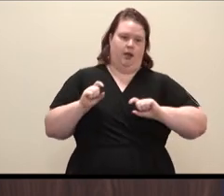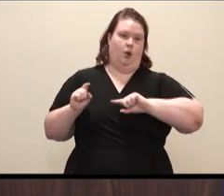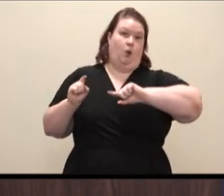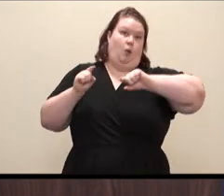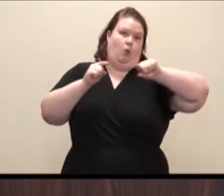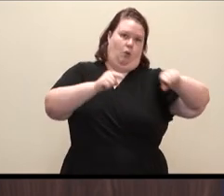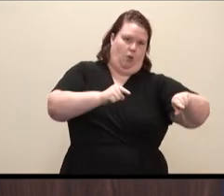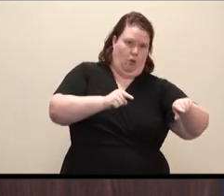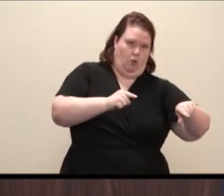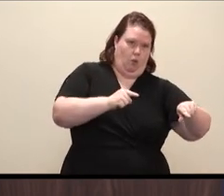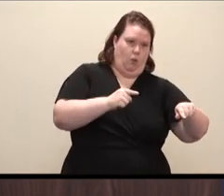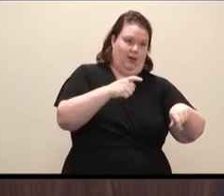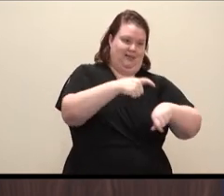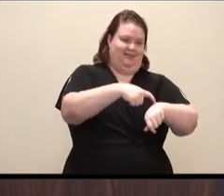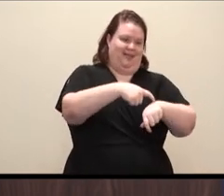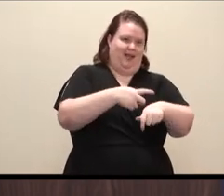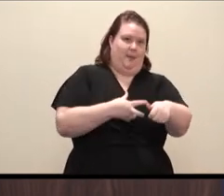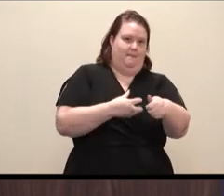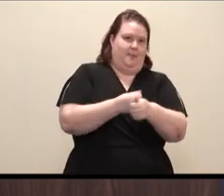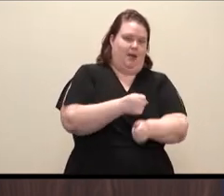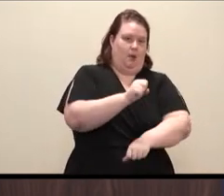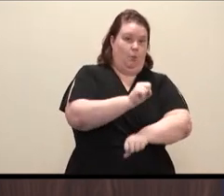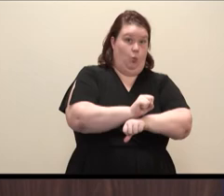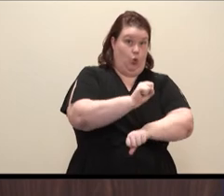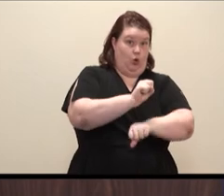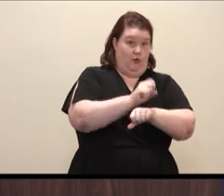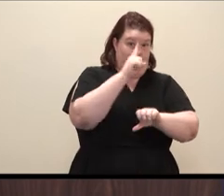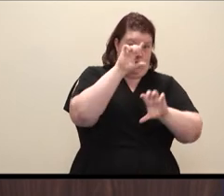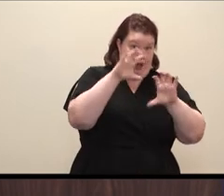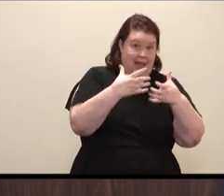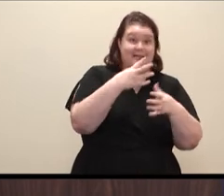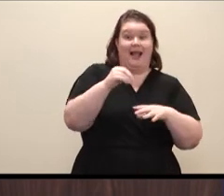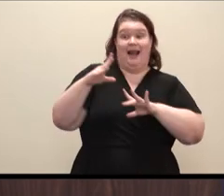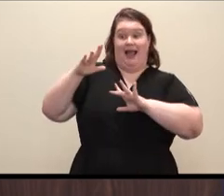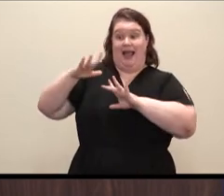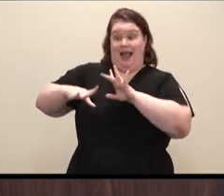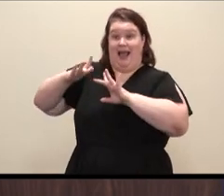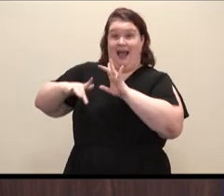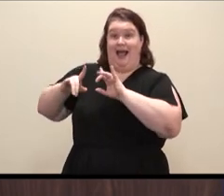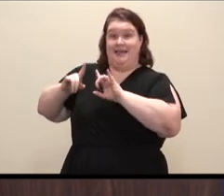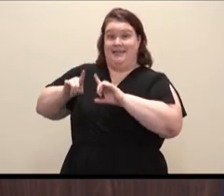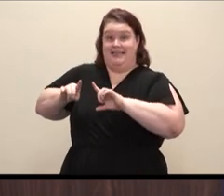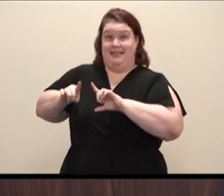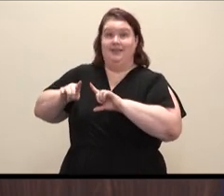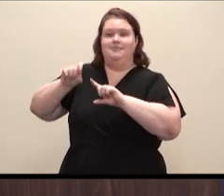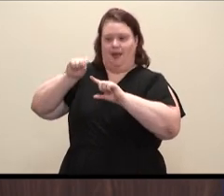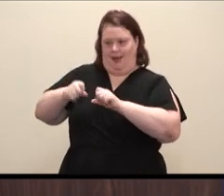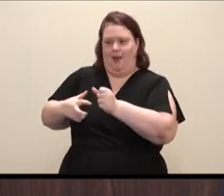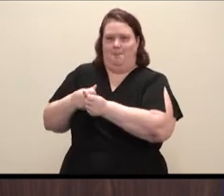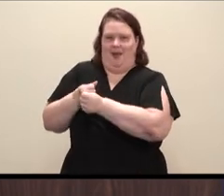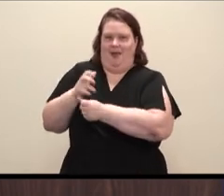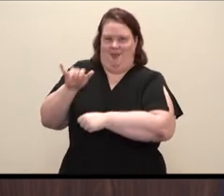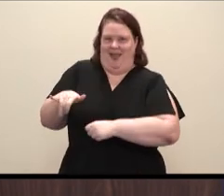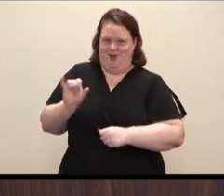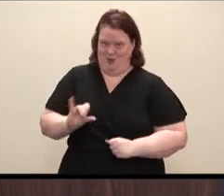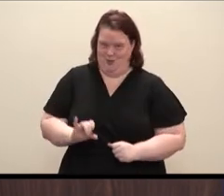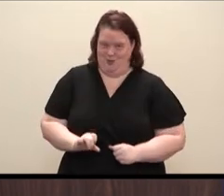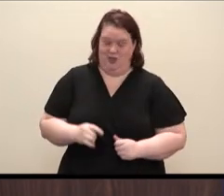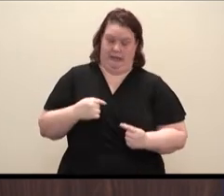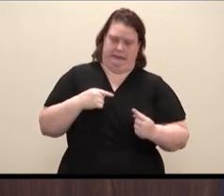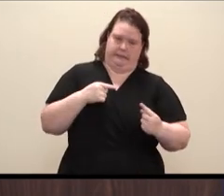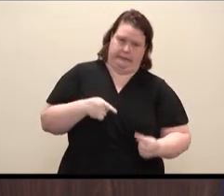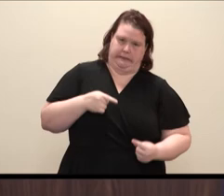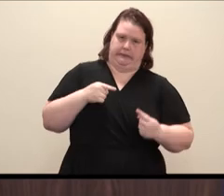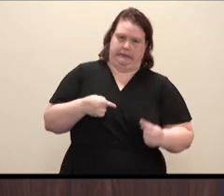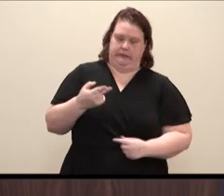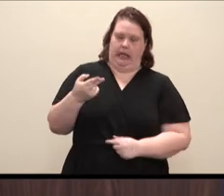time making up work, coursework, and even attendance time. And so we are struggling a bit to get our secondary